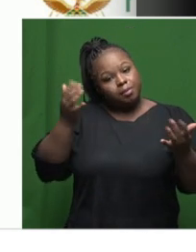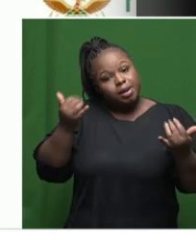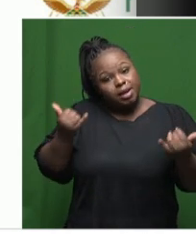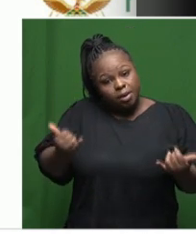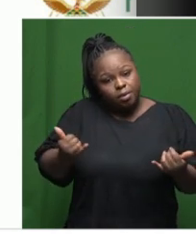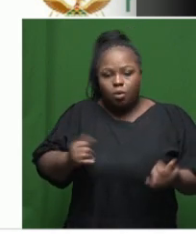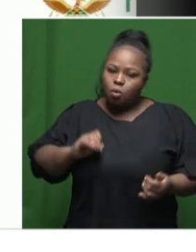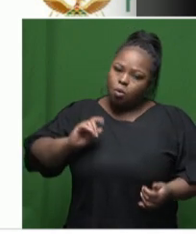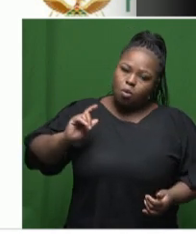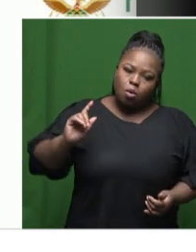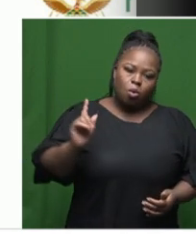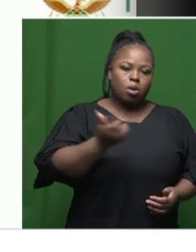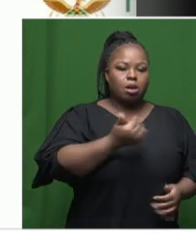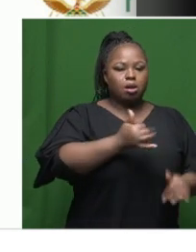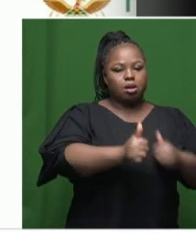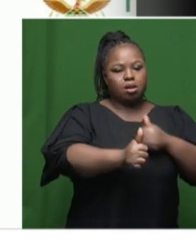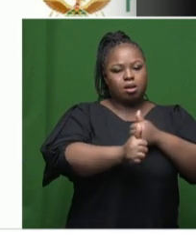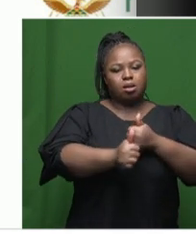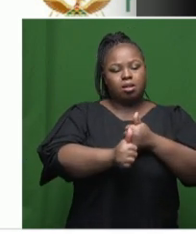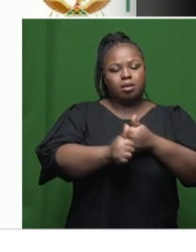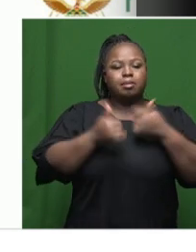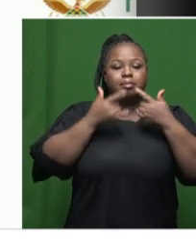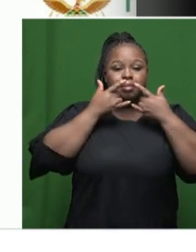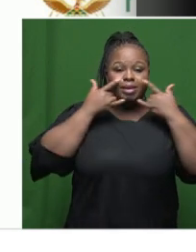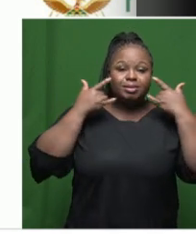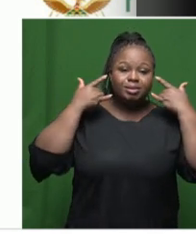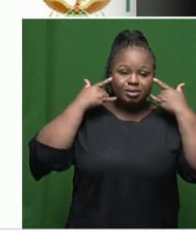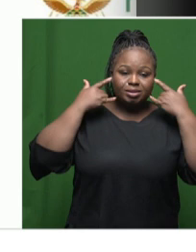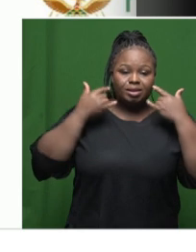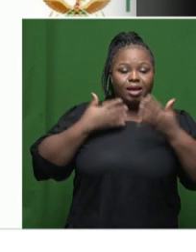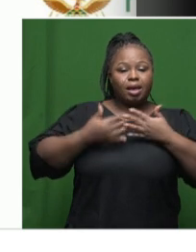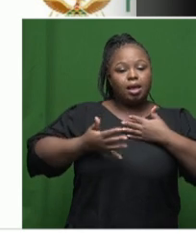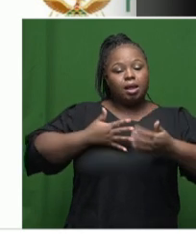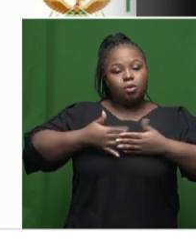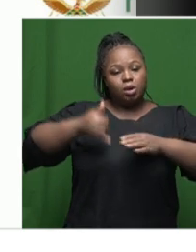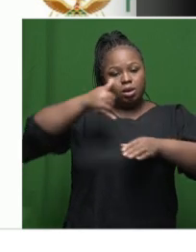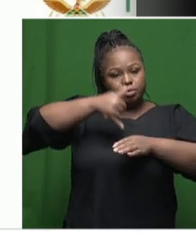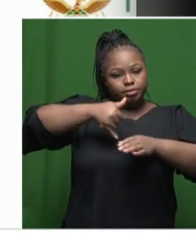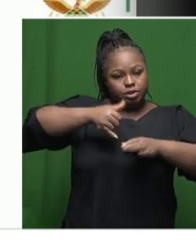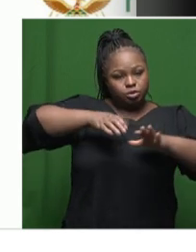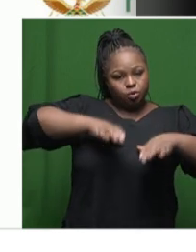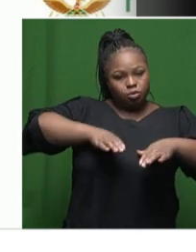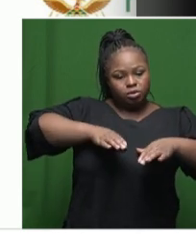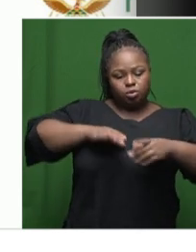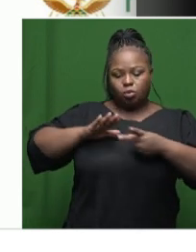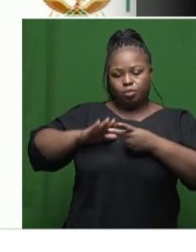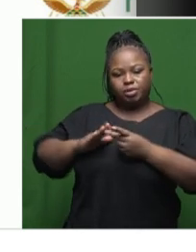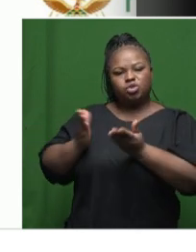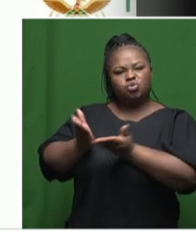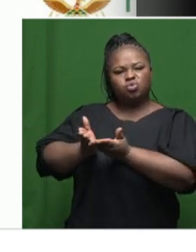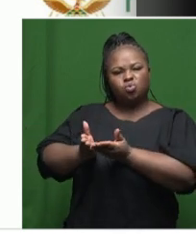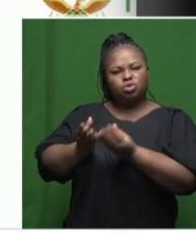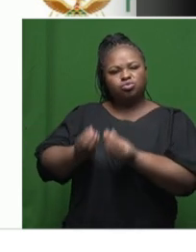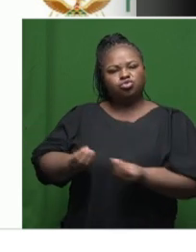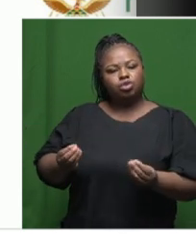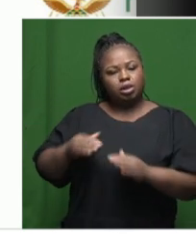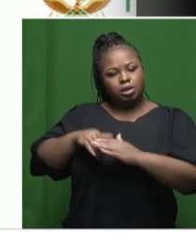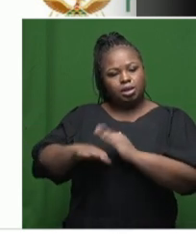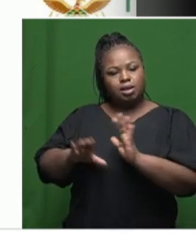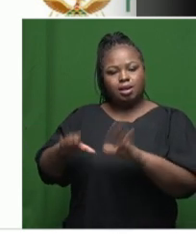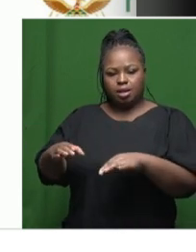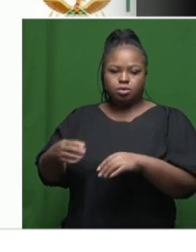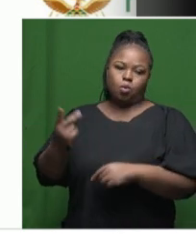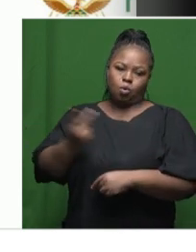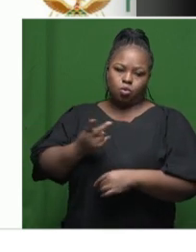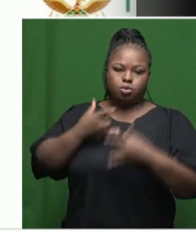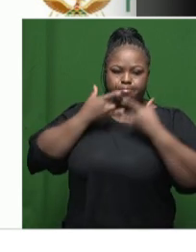comply with wearing the mask, especially in indoor gatherings, including the school children in the classrooms. Yeah, all right,